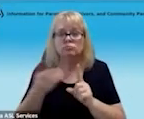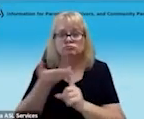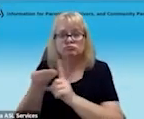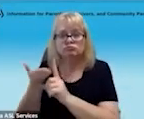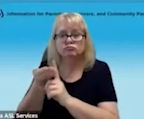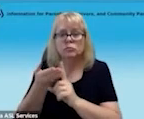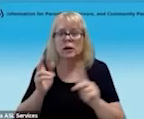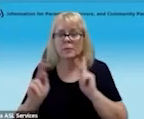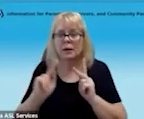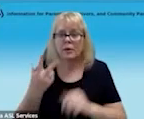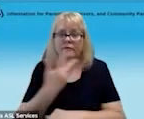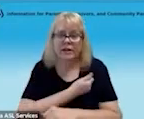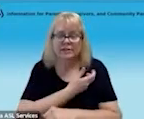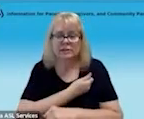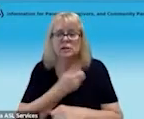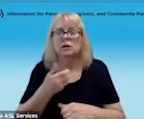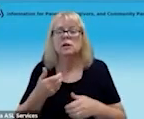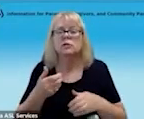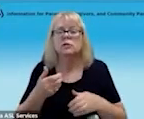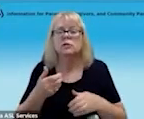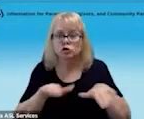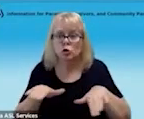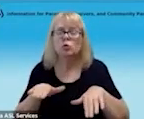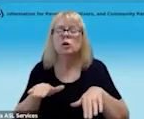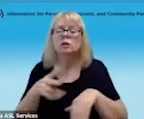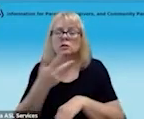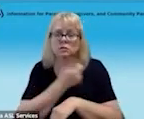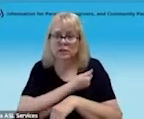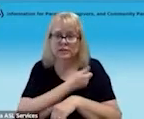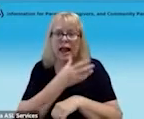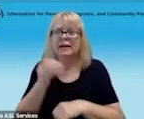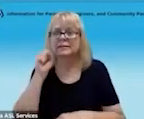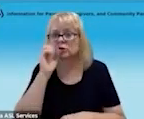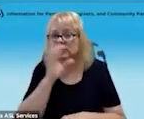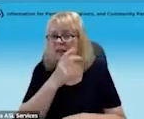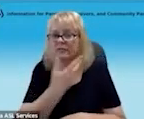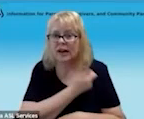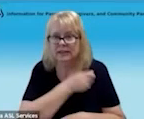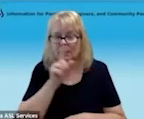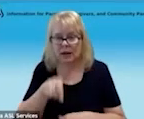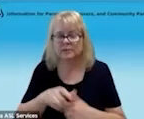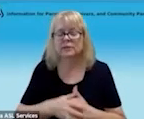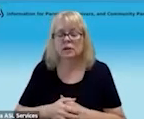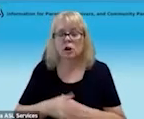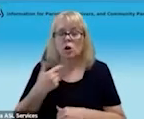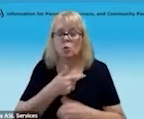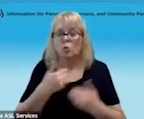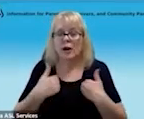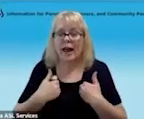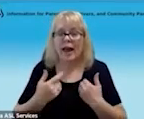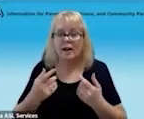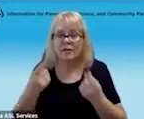Right now we have a coalition that's with the University of Texas Health Science Center. And that is really about engaging people to actually